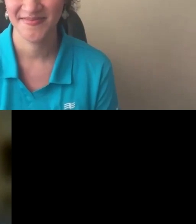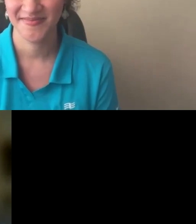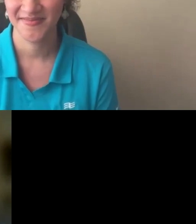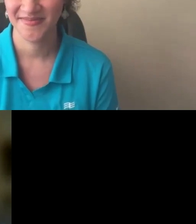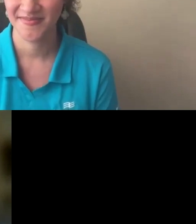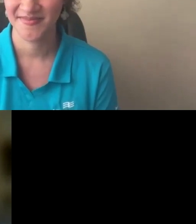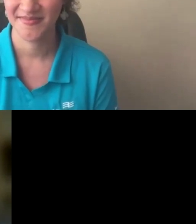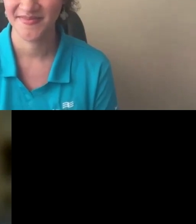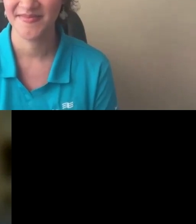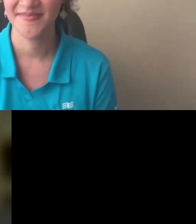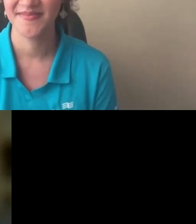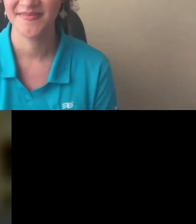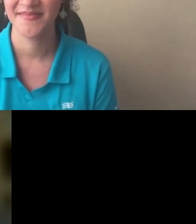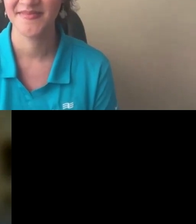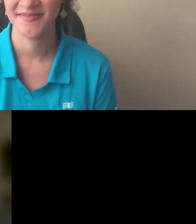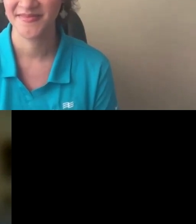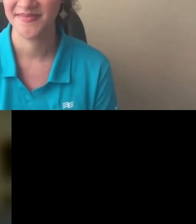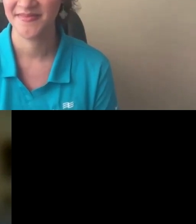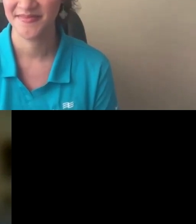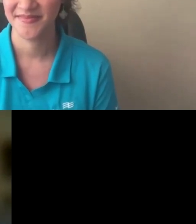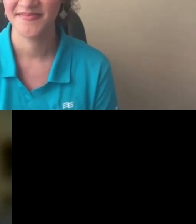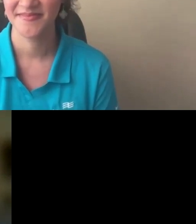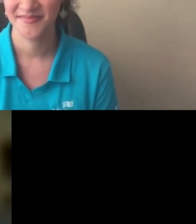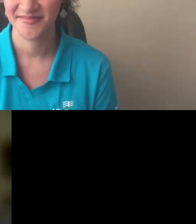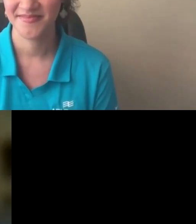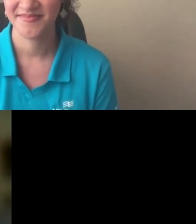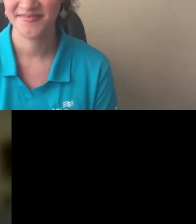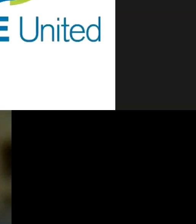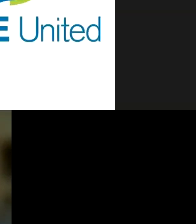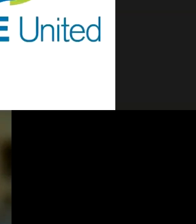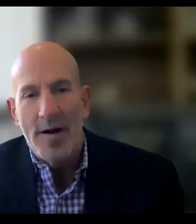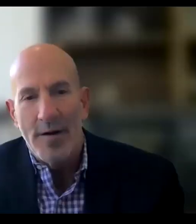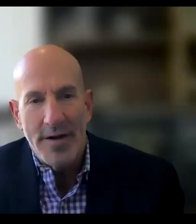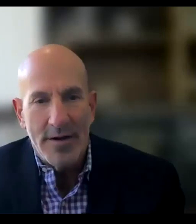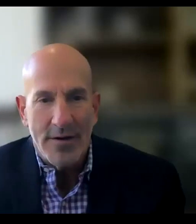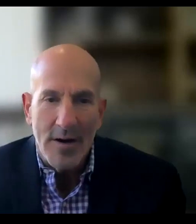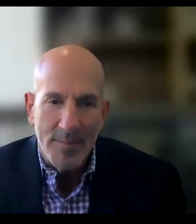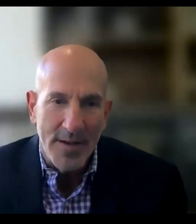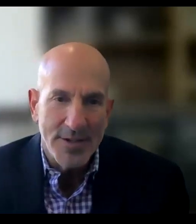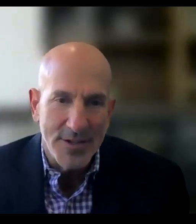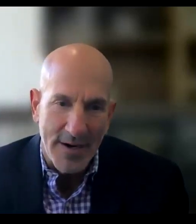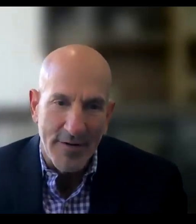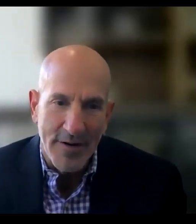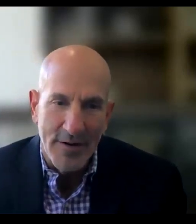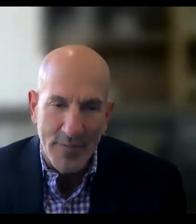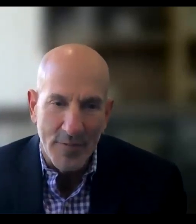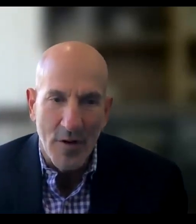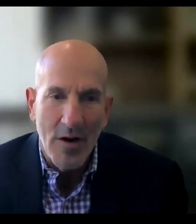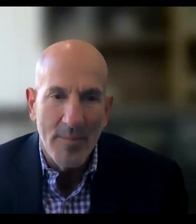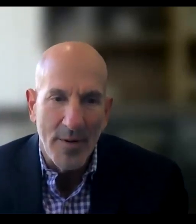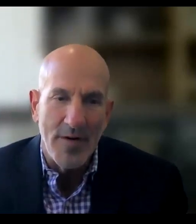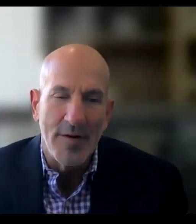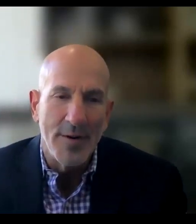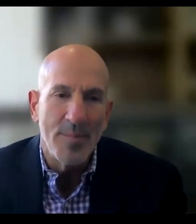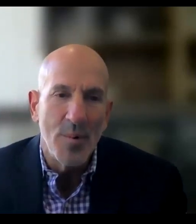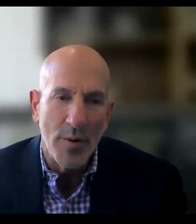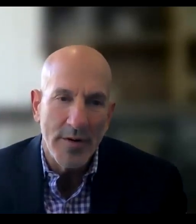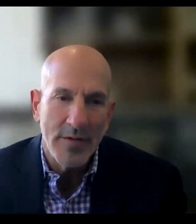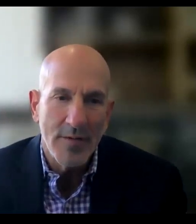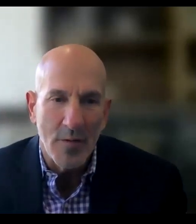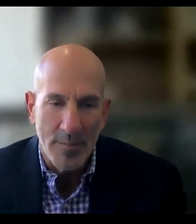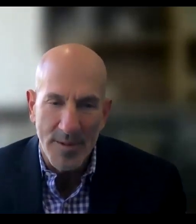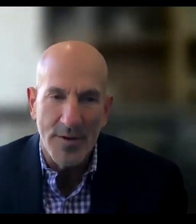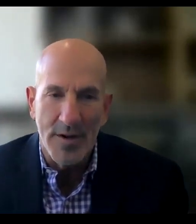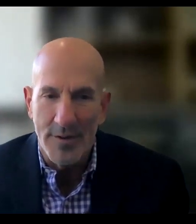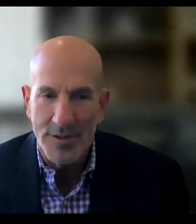about special needs trusts and ABLE accounts. This is a very complex area of the law, but very